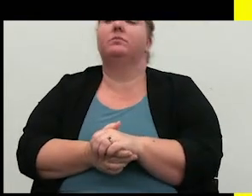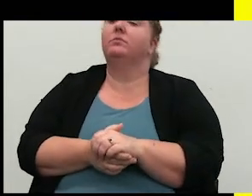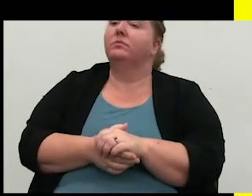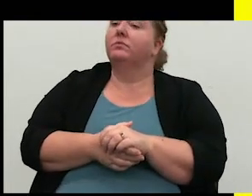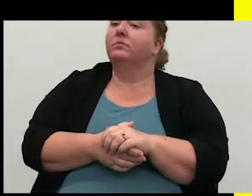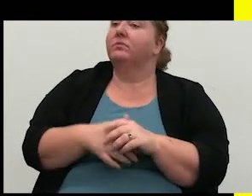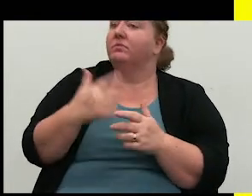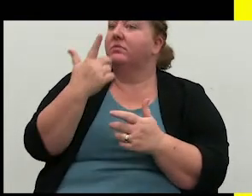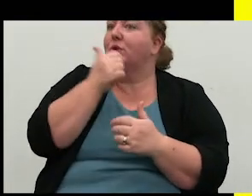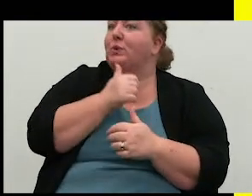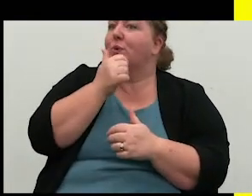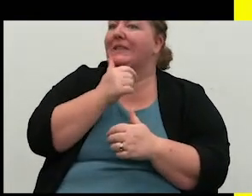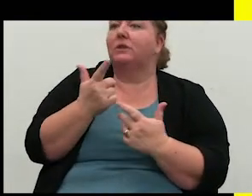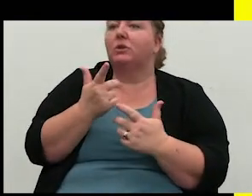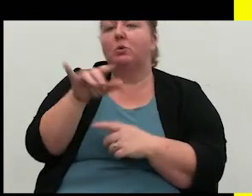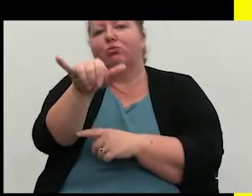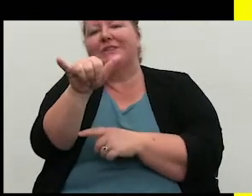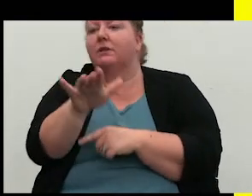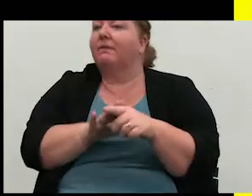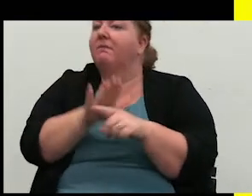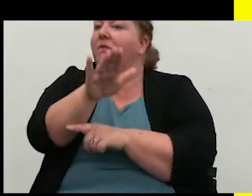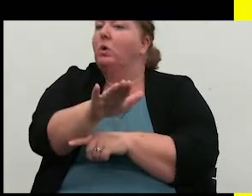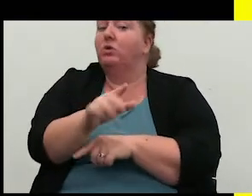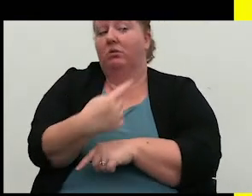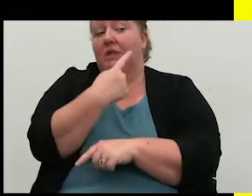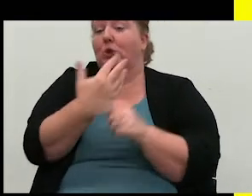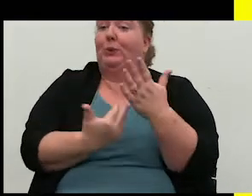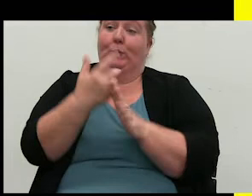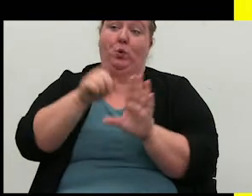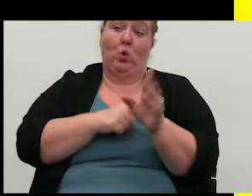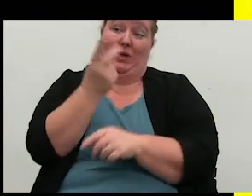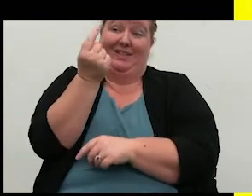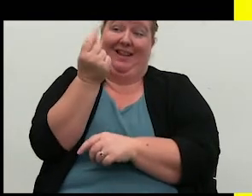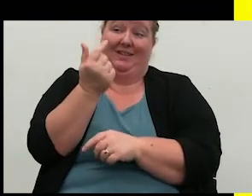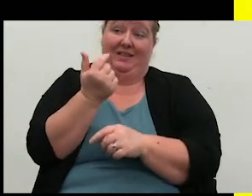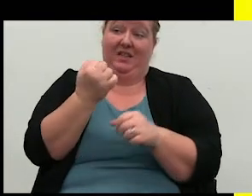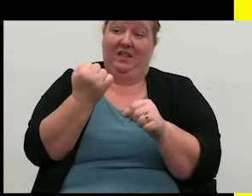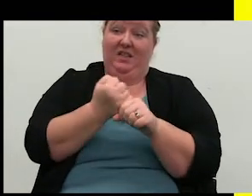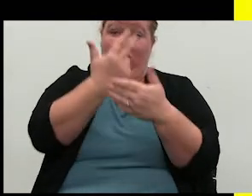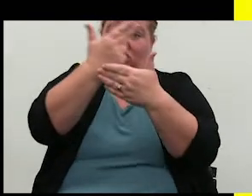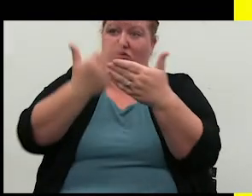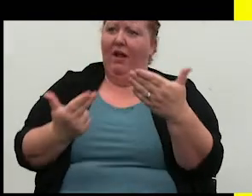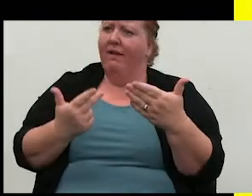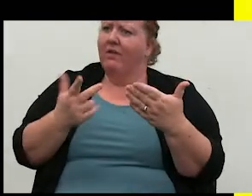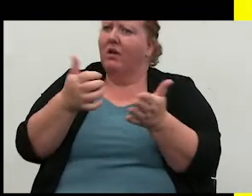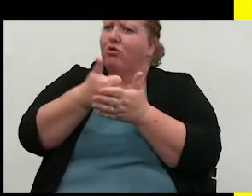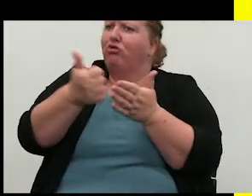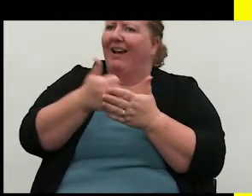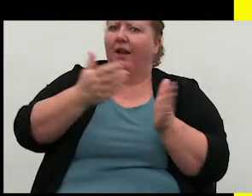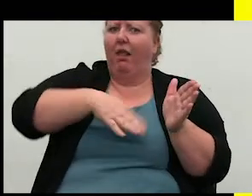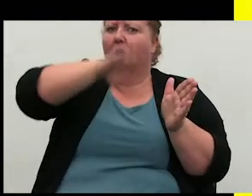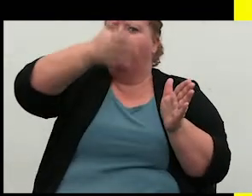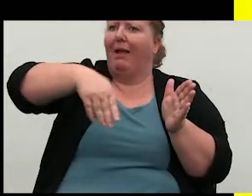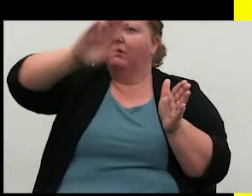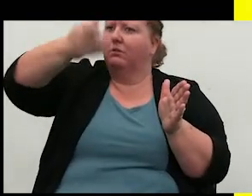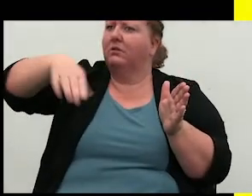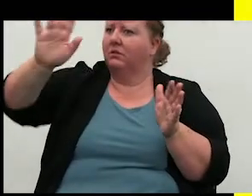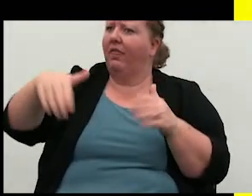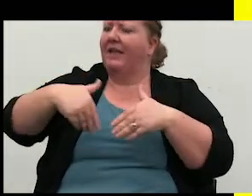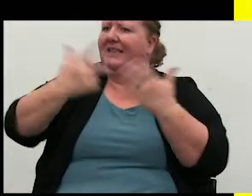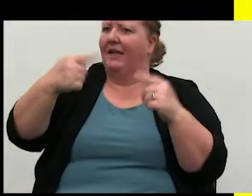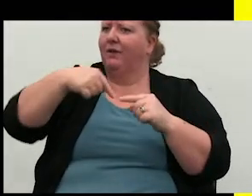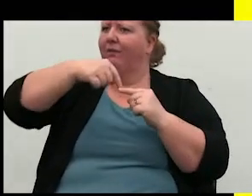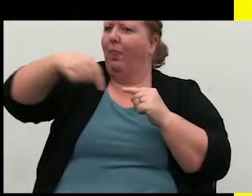predictions. This is another New York City taxi data graph showing incredibly regular patterns, the days of the week